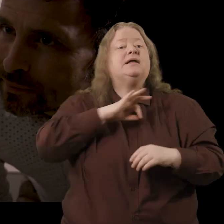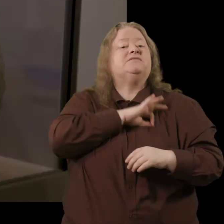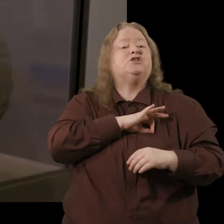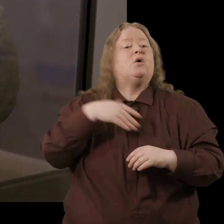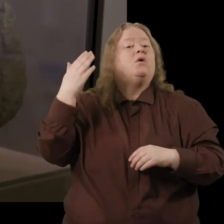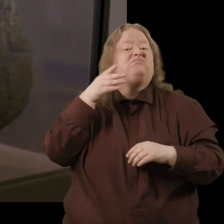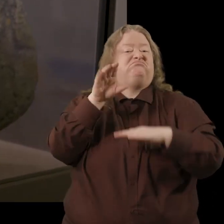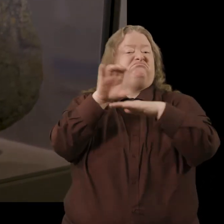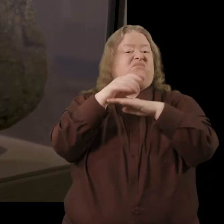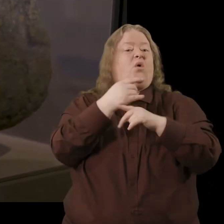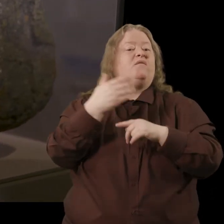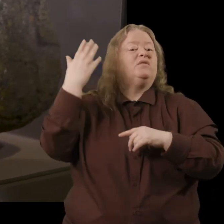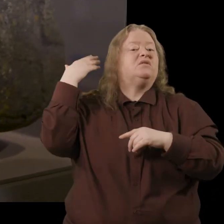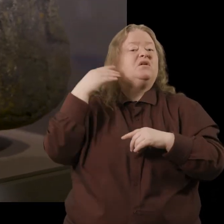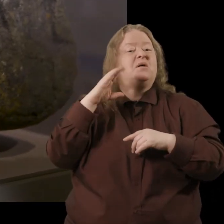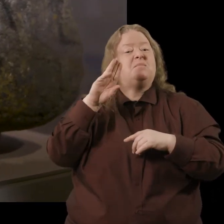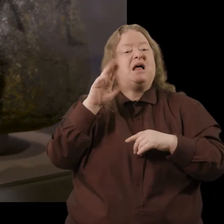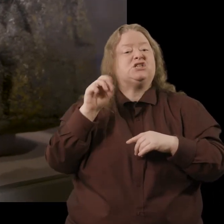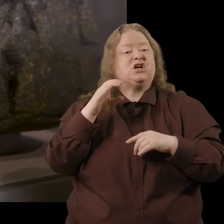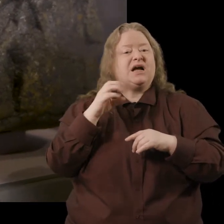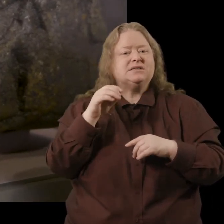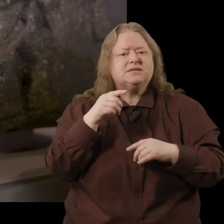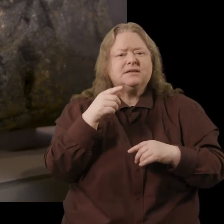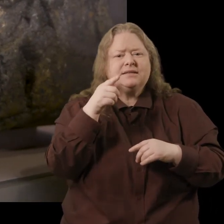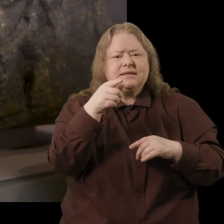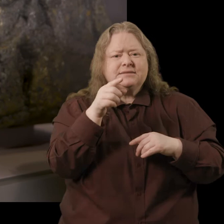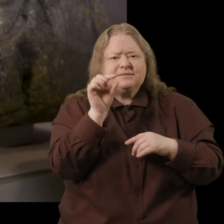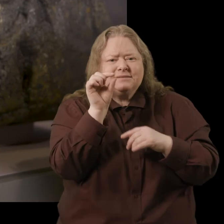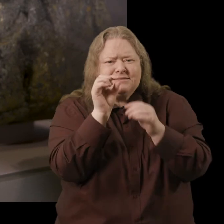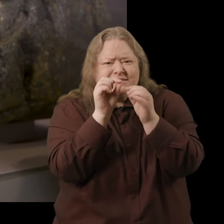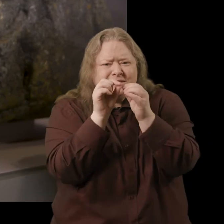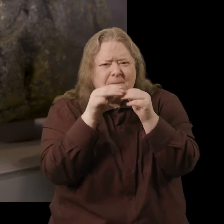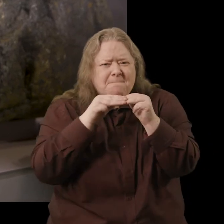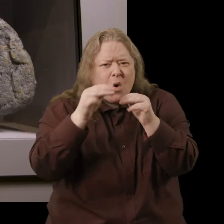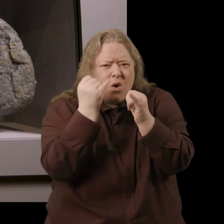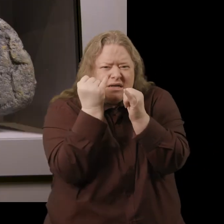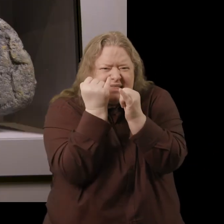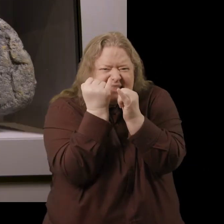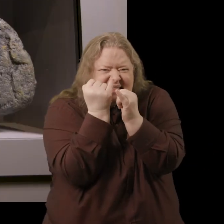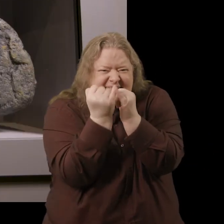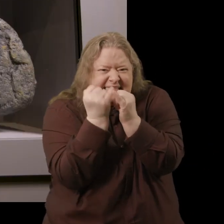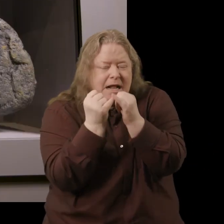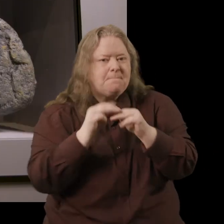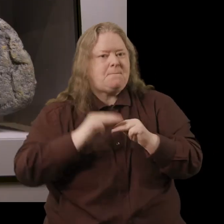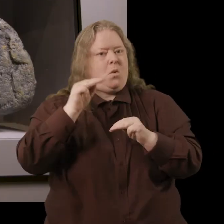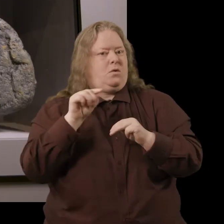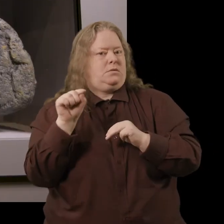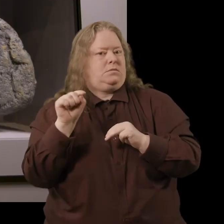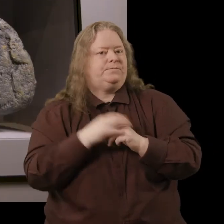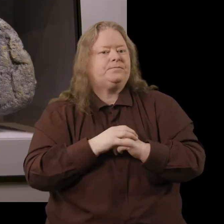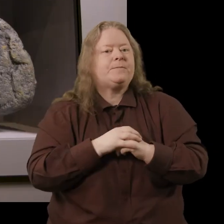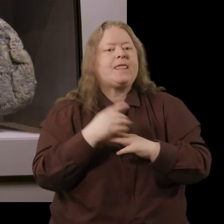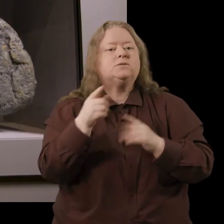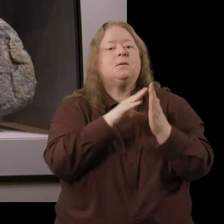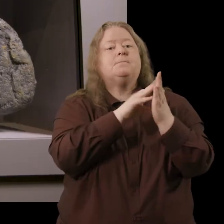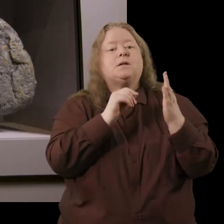original plaster casts is that they preserve them in much finer detail. The models that they are able to create